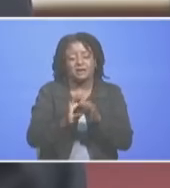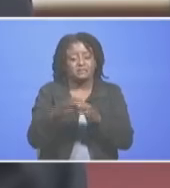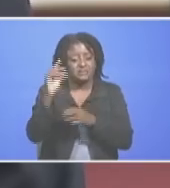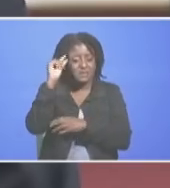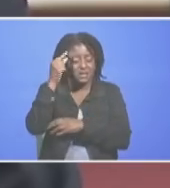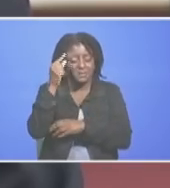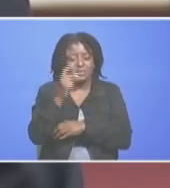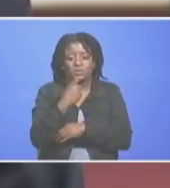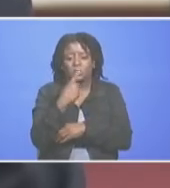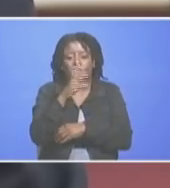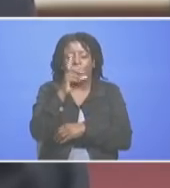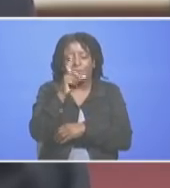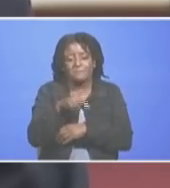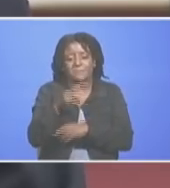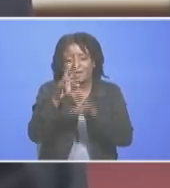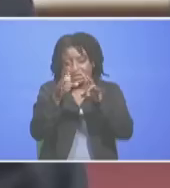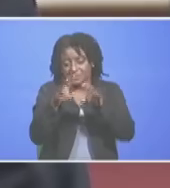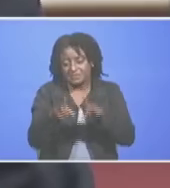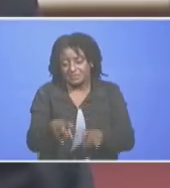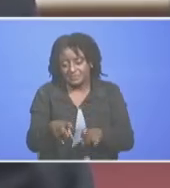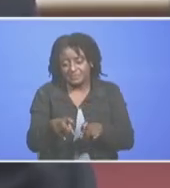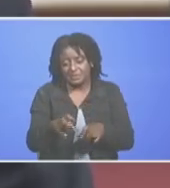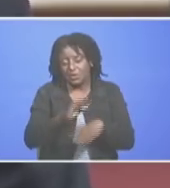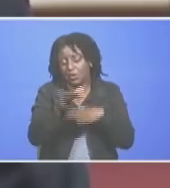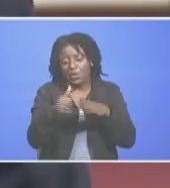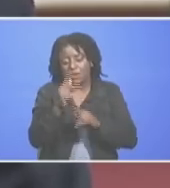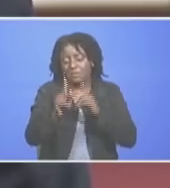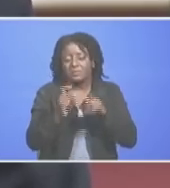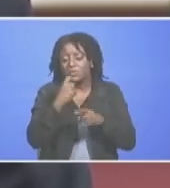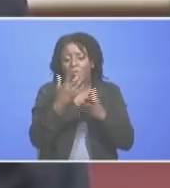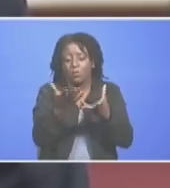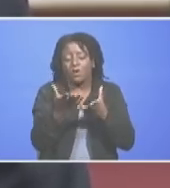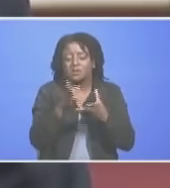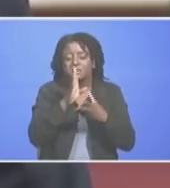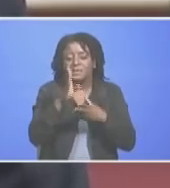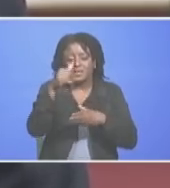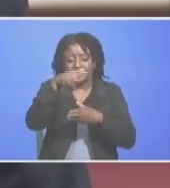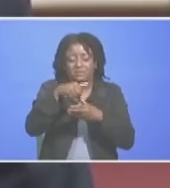has to vet all persons who would want to be involved in